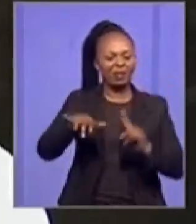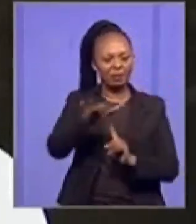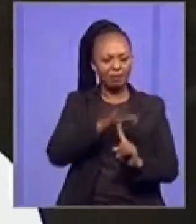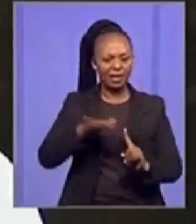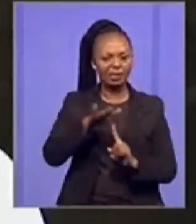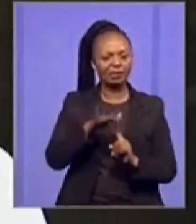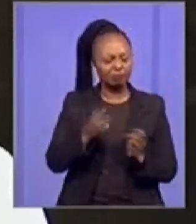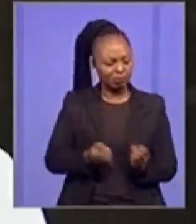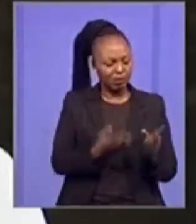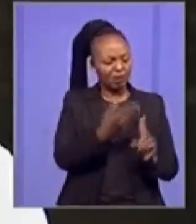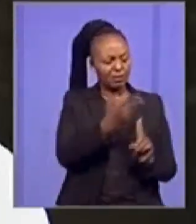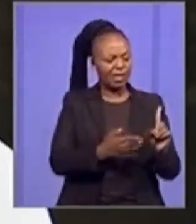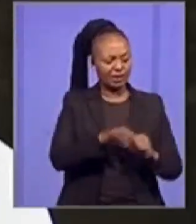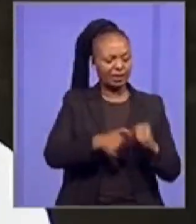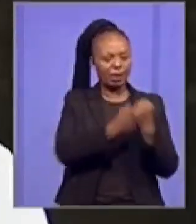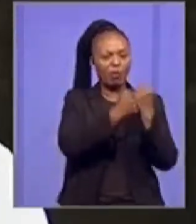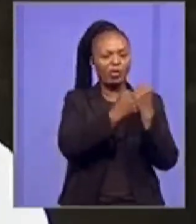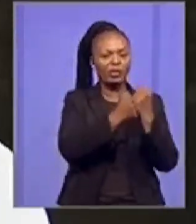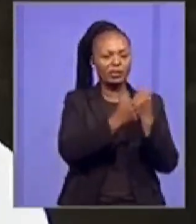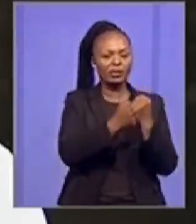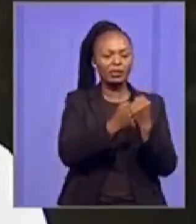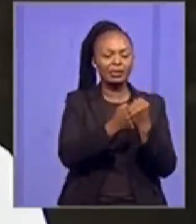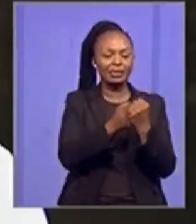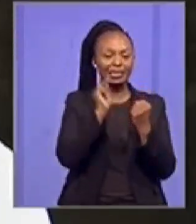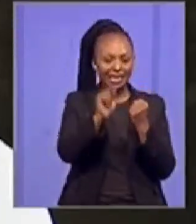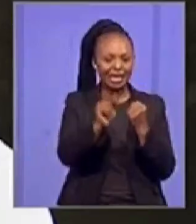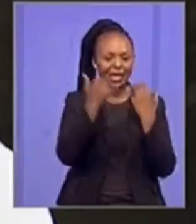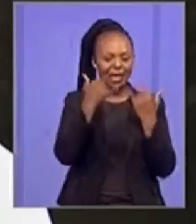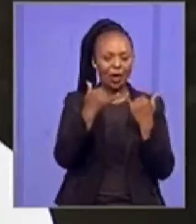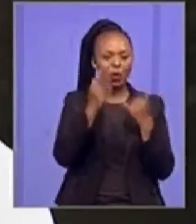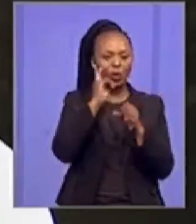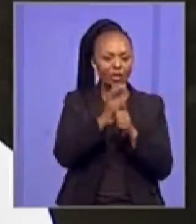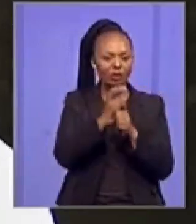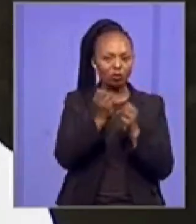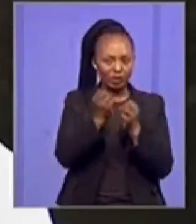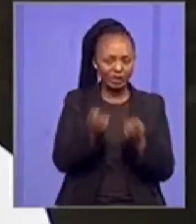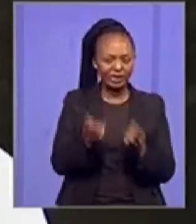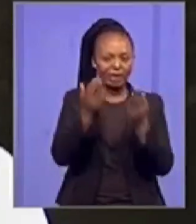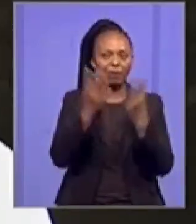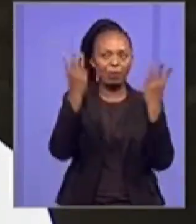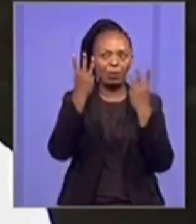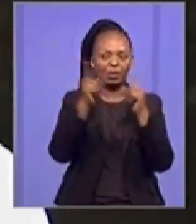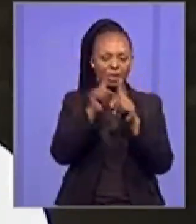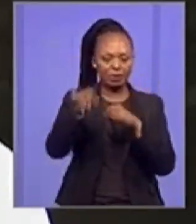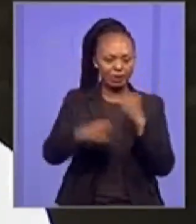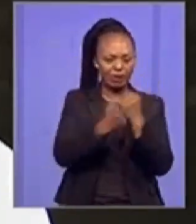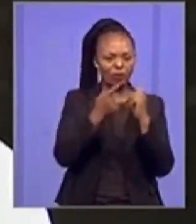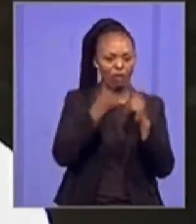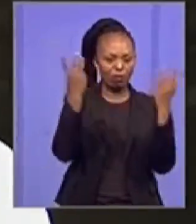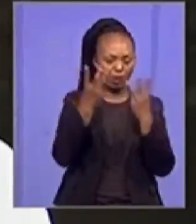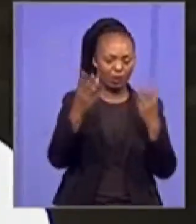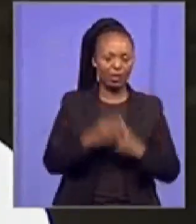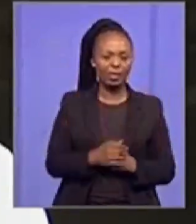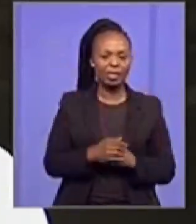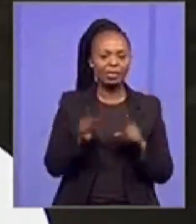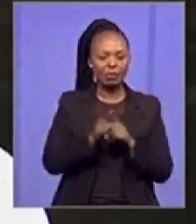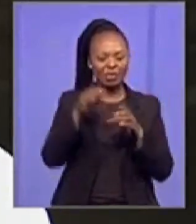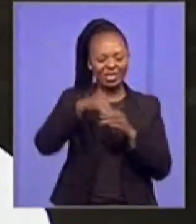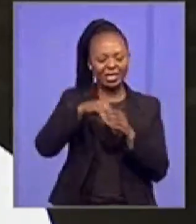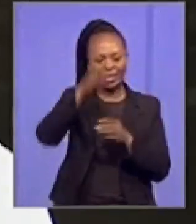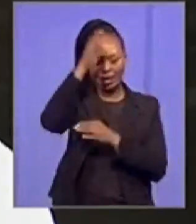him all our support, and he must reach out to all our people to seek support, as well as support within government